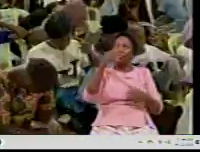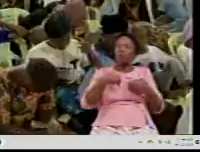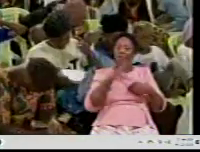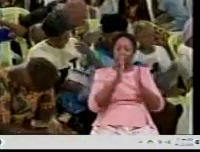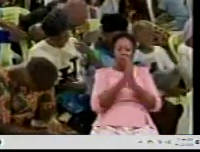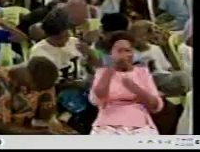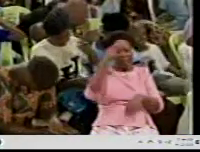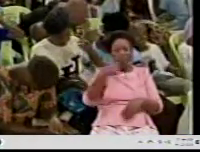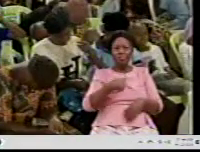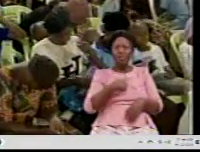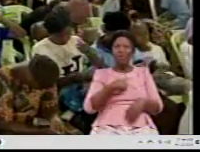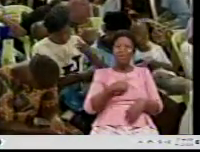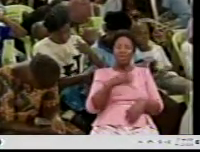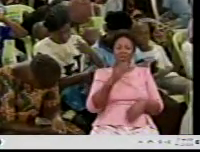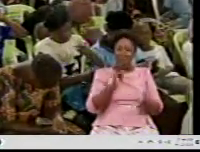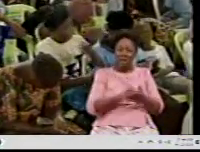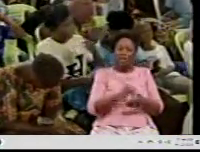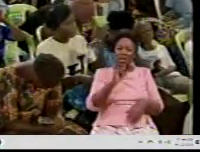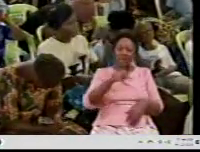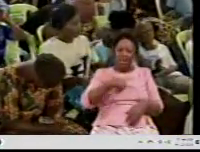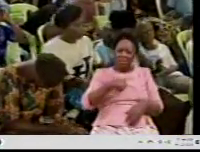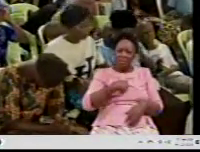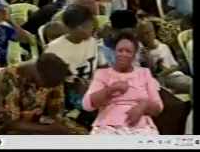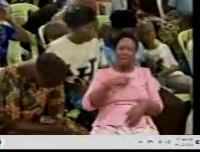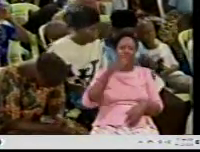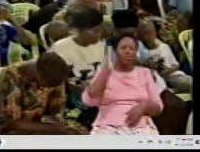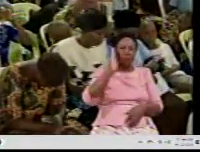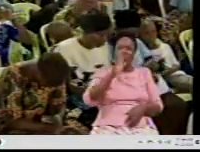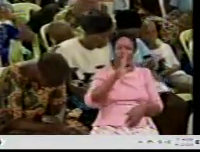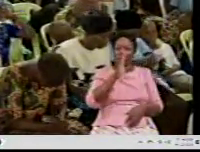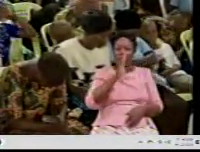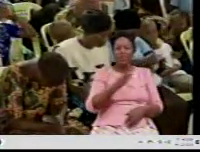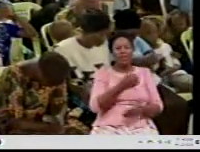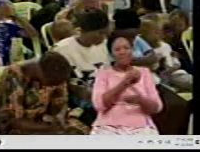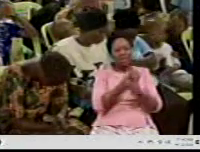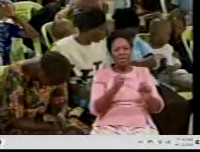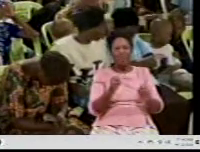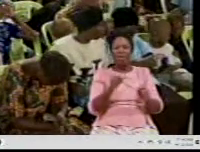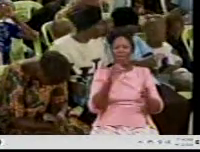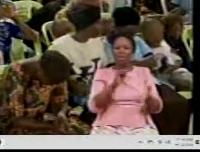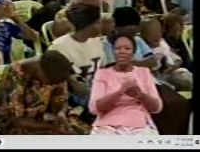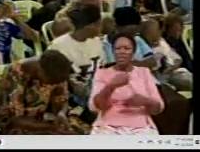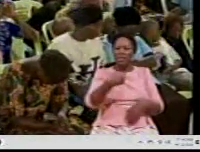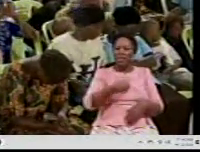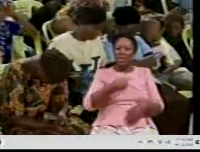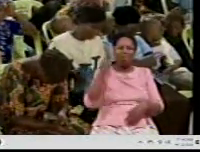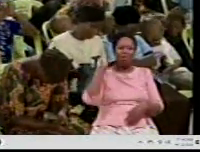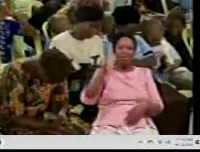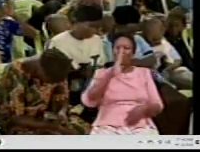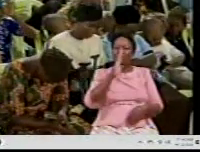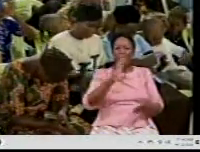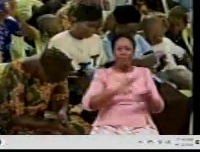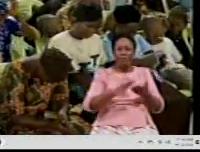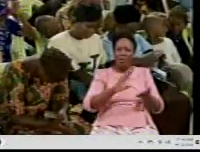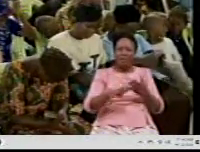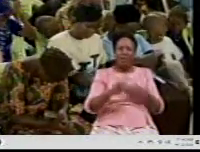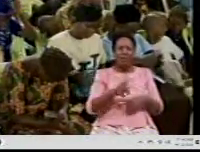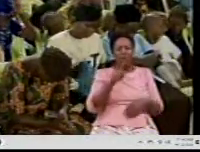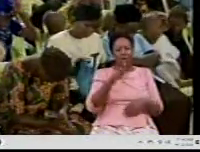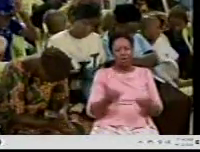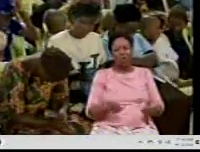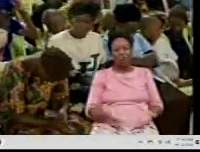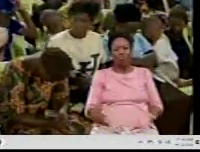me, that I will be saved, I will be forgiven. Raise up that